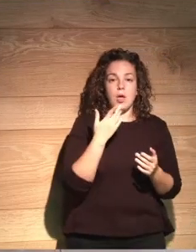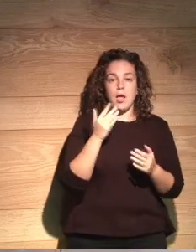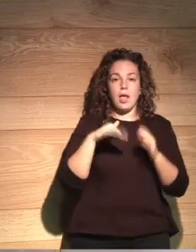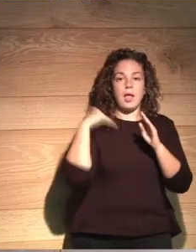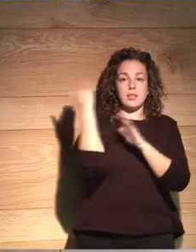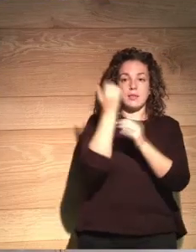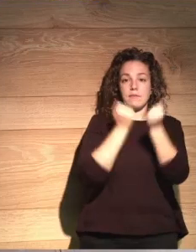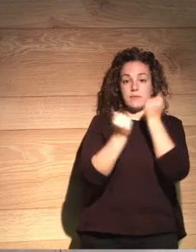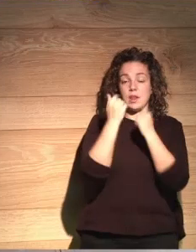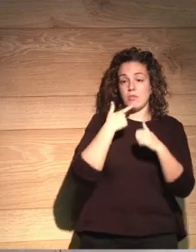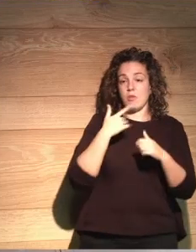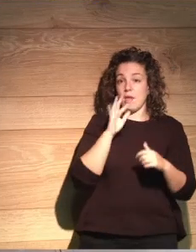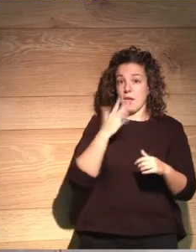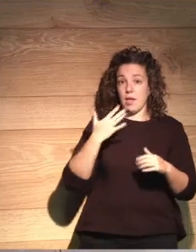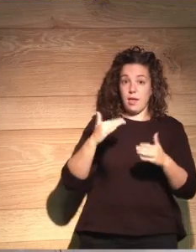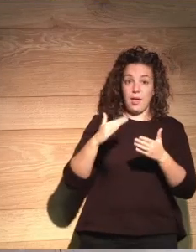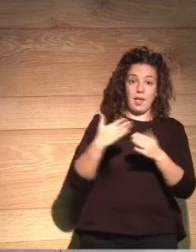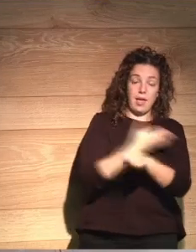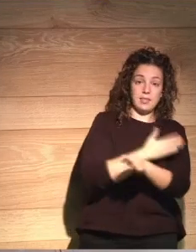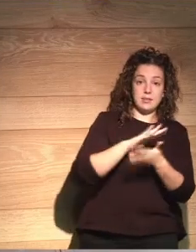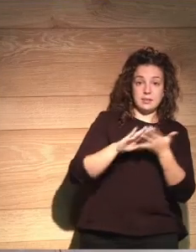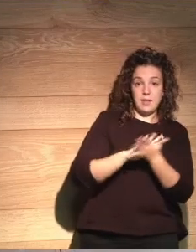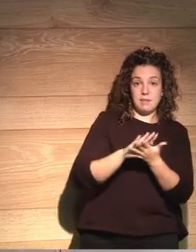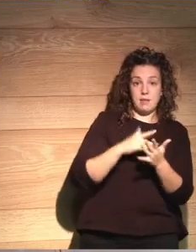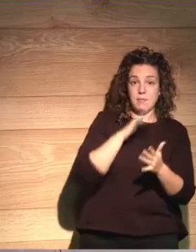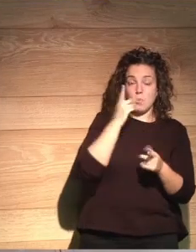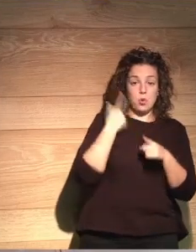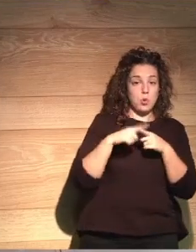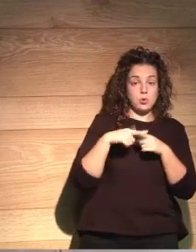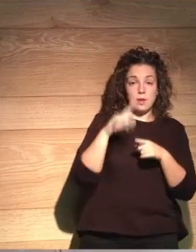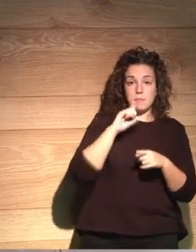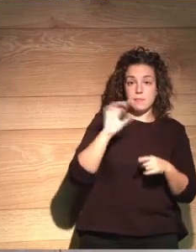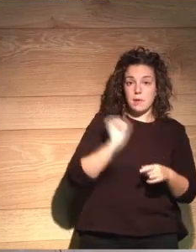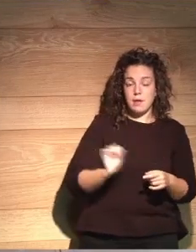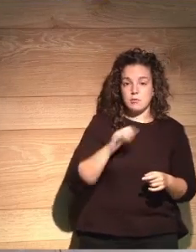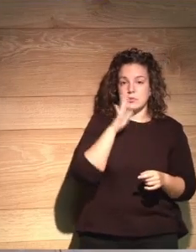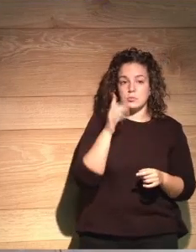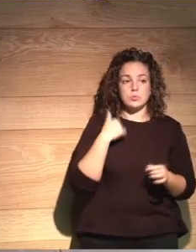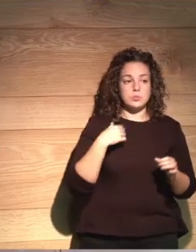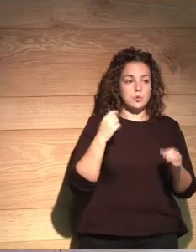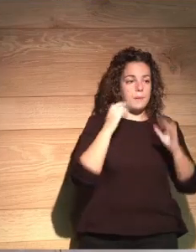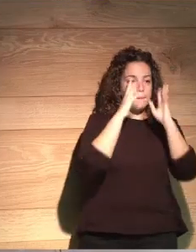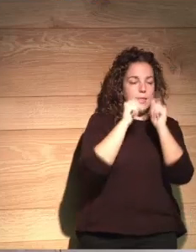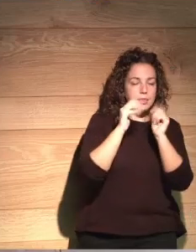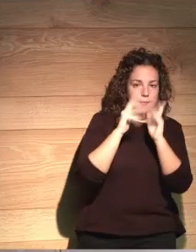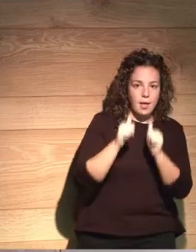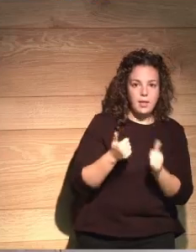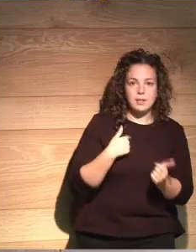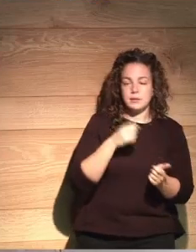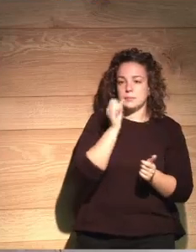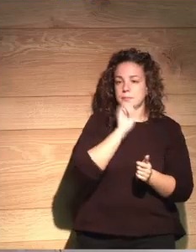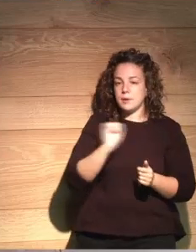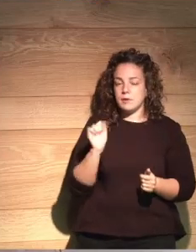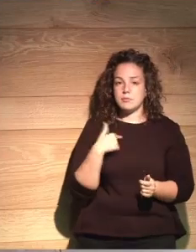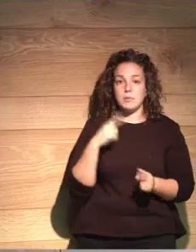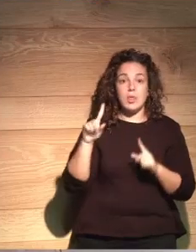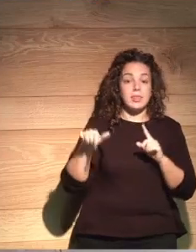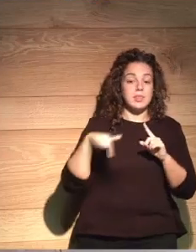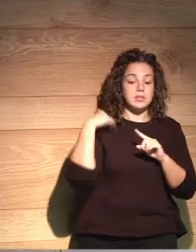but then it reaches the top and then it starts going down. Like, for example, in high finances, this is something brilliant,